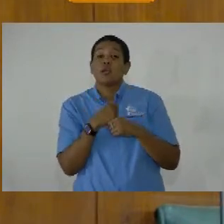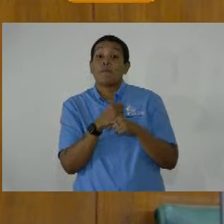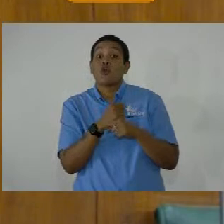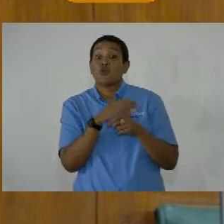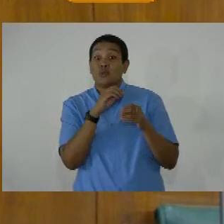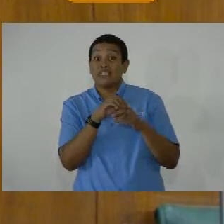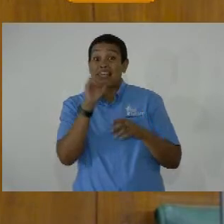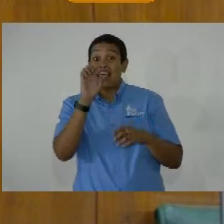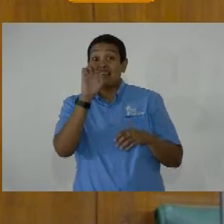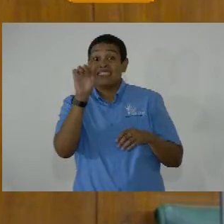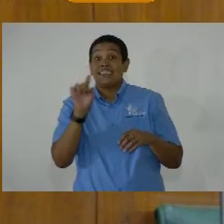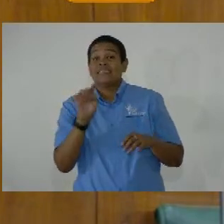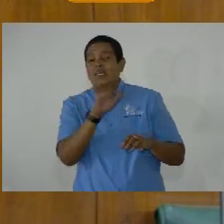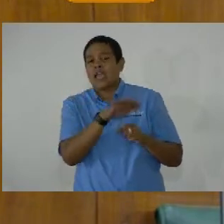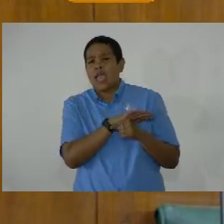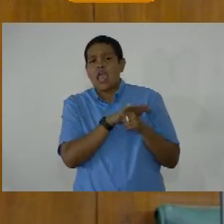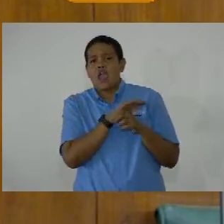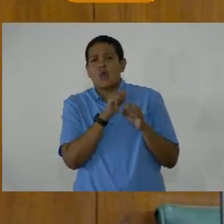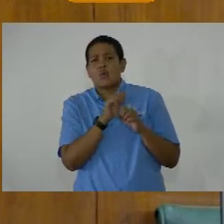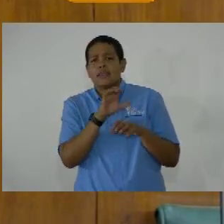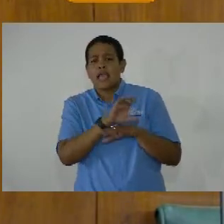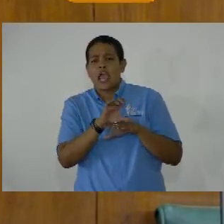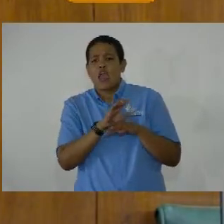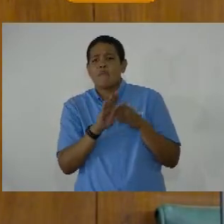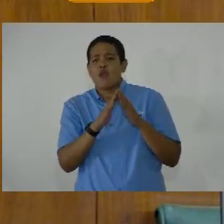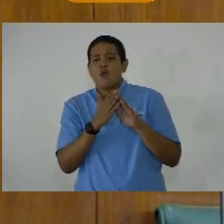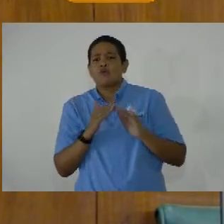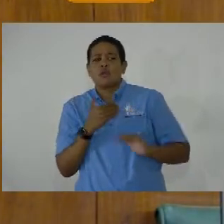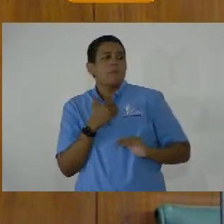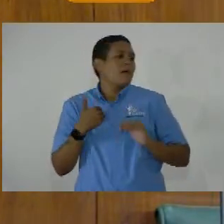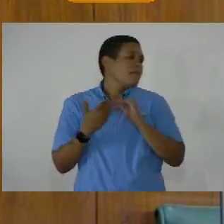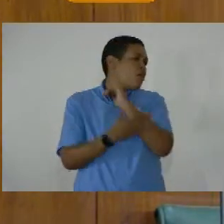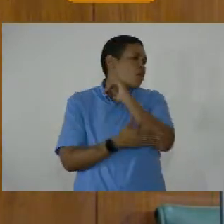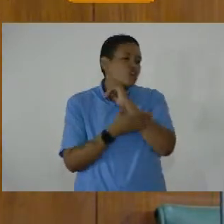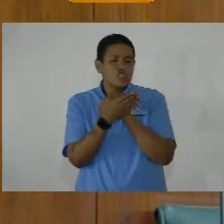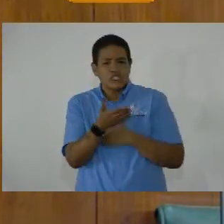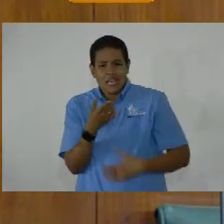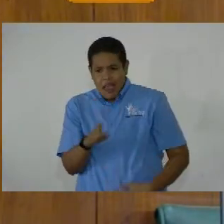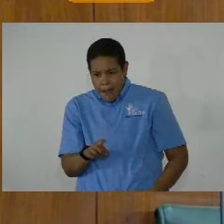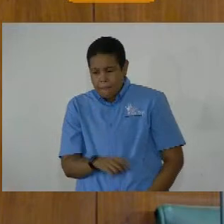in the SEZs with CARICOM member countries.